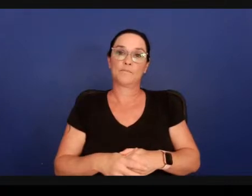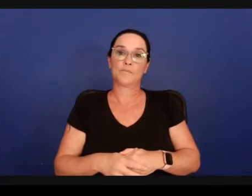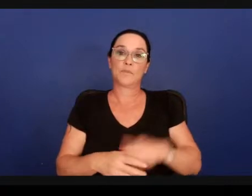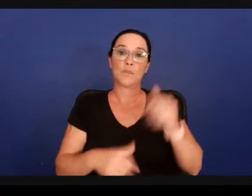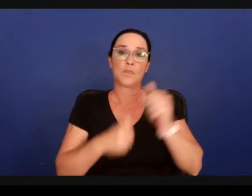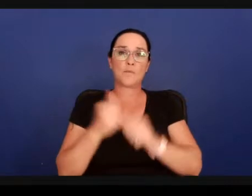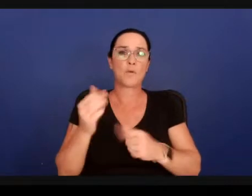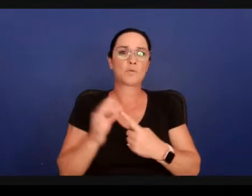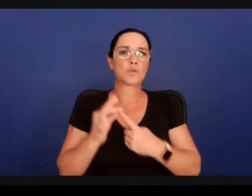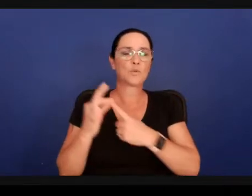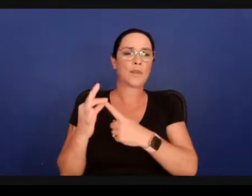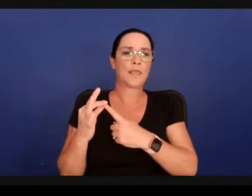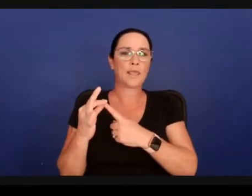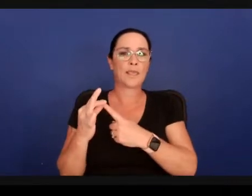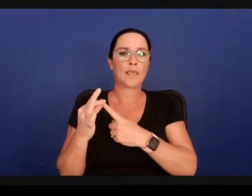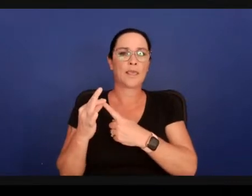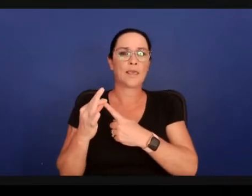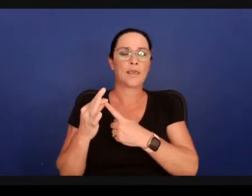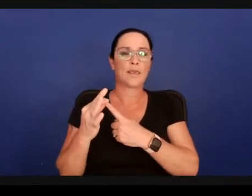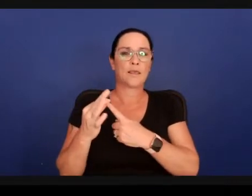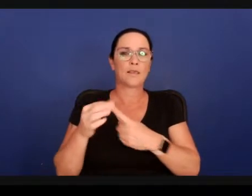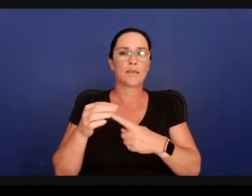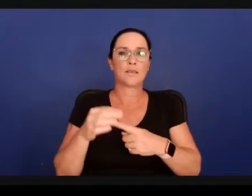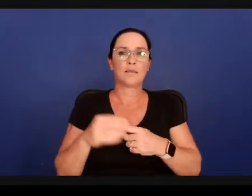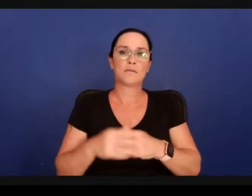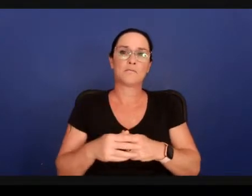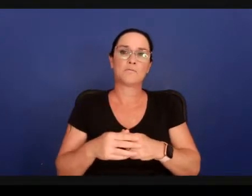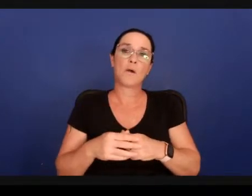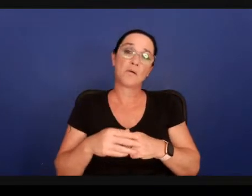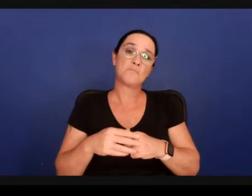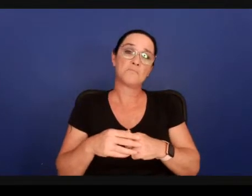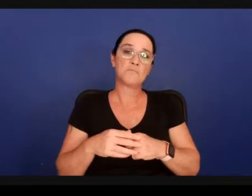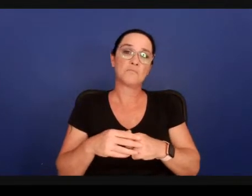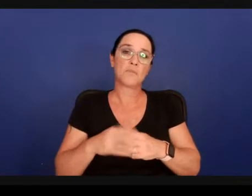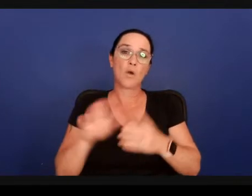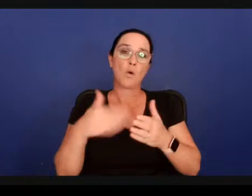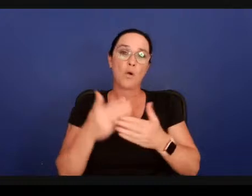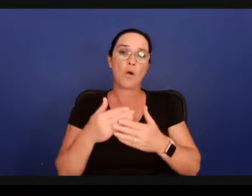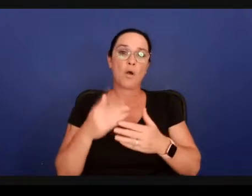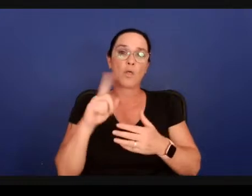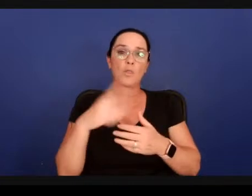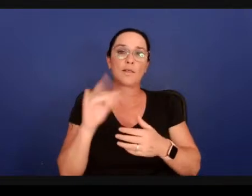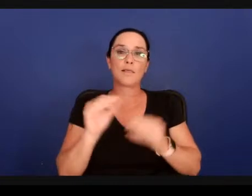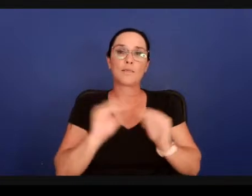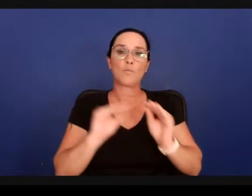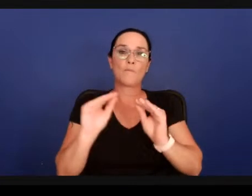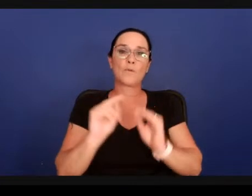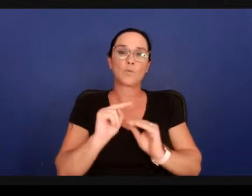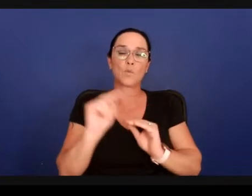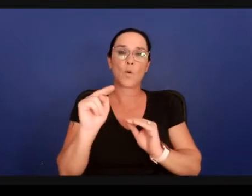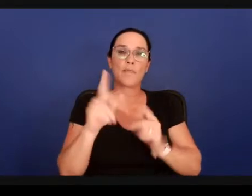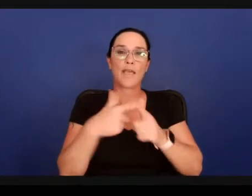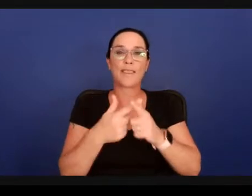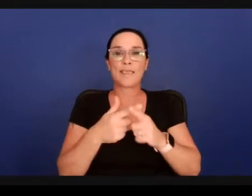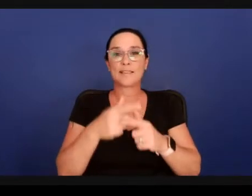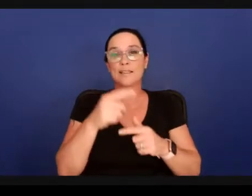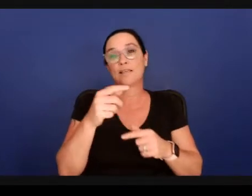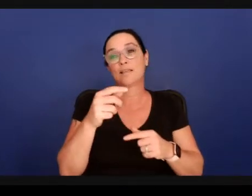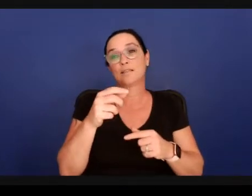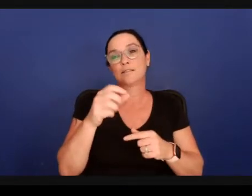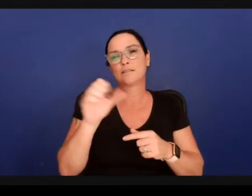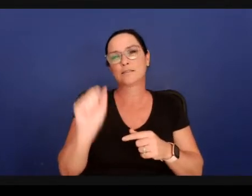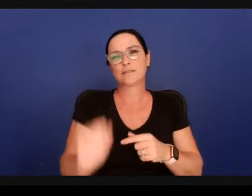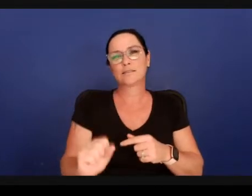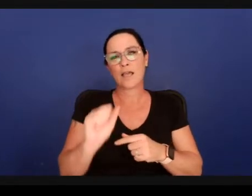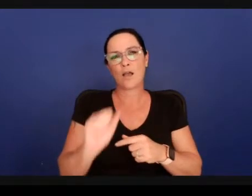here is up signal is fairly consistent in the north. When you get further south, that's when you notice this outlet signal right there. There